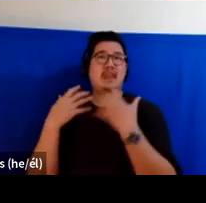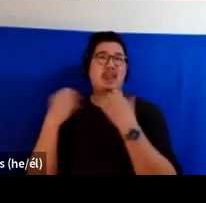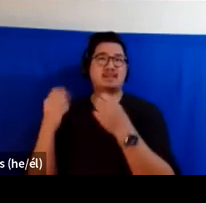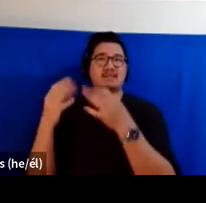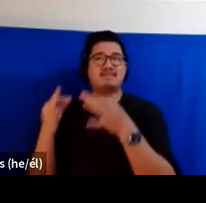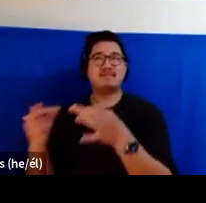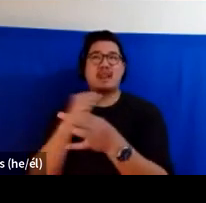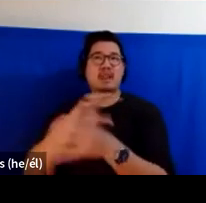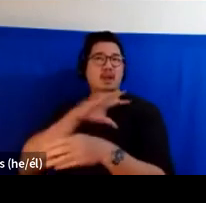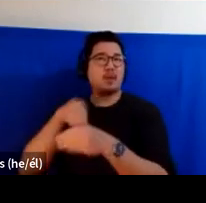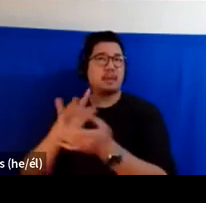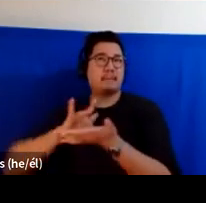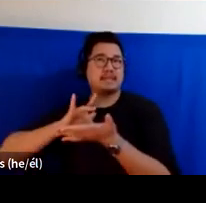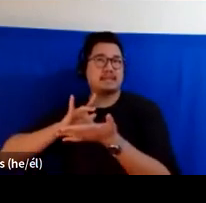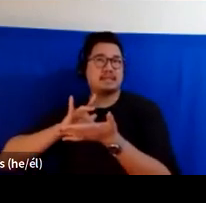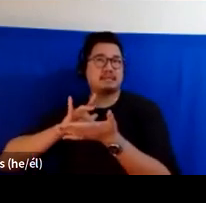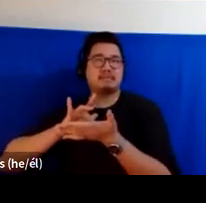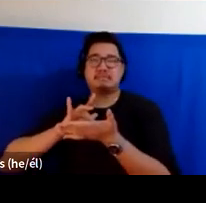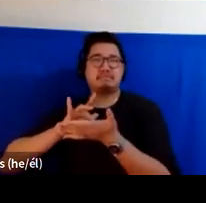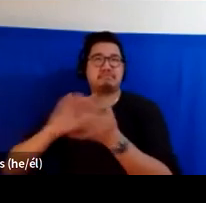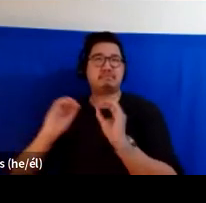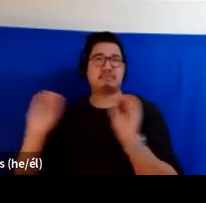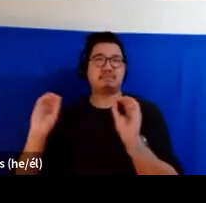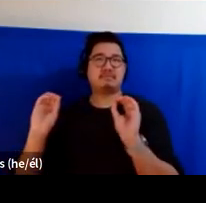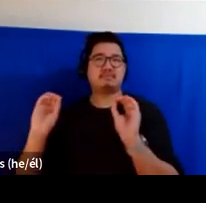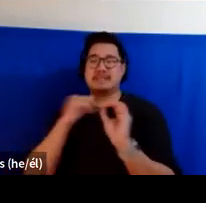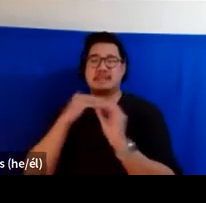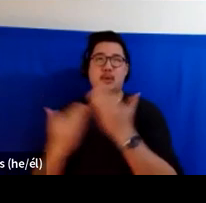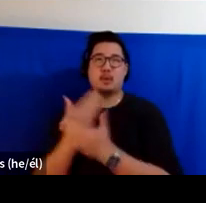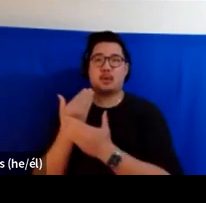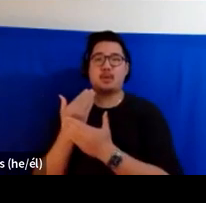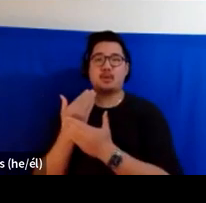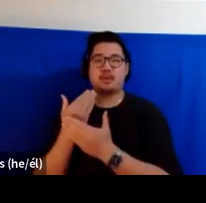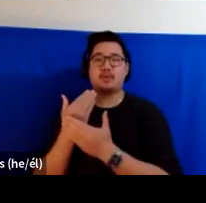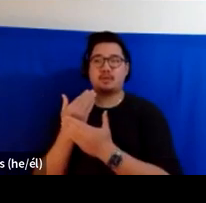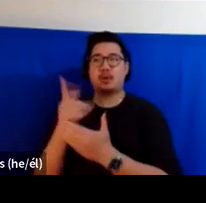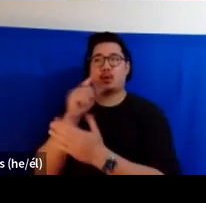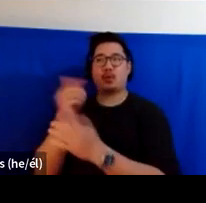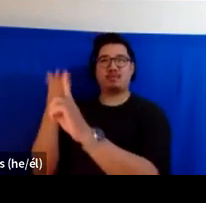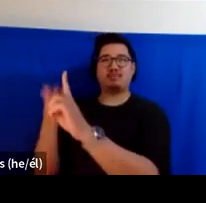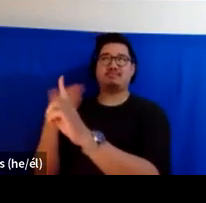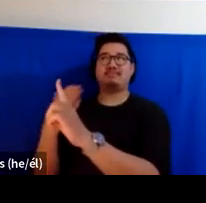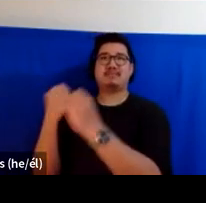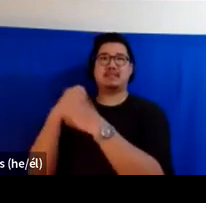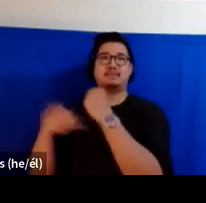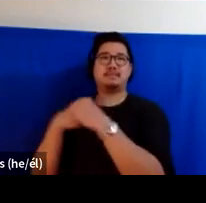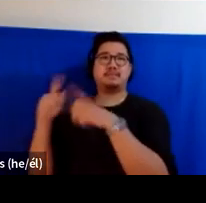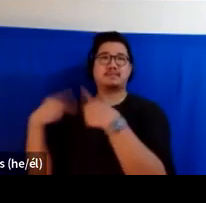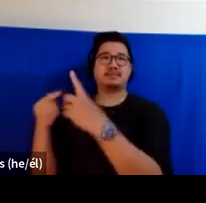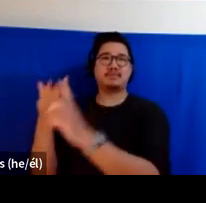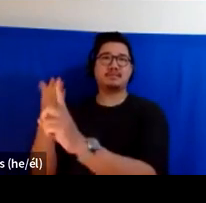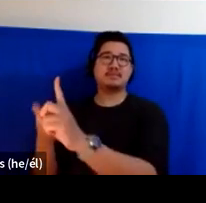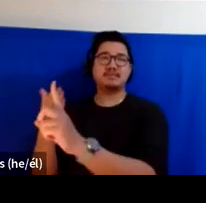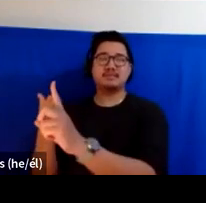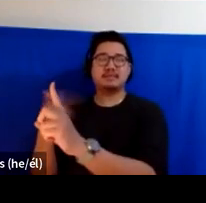medication of any kind it's not a new thing it's who she has been for decades i do not